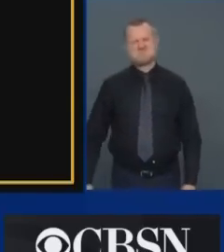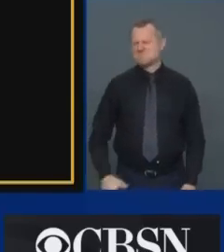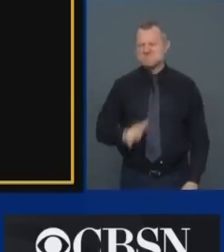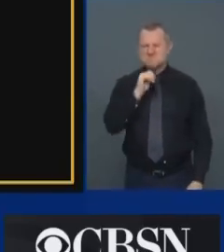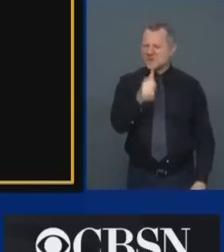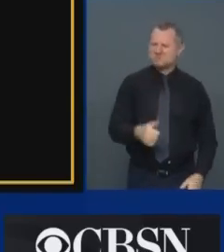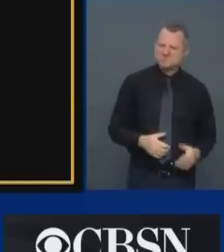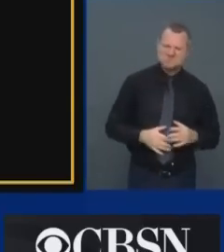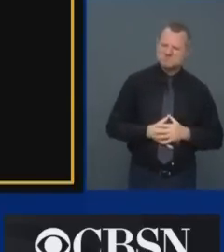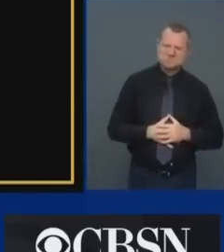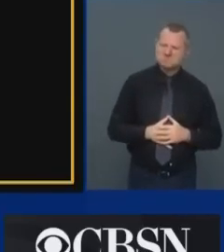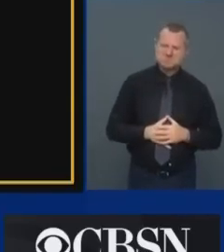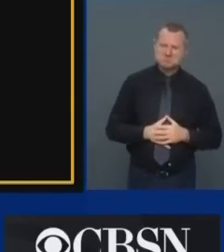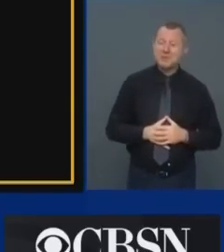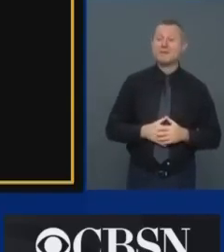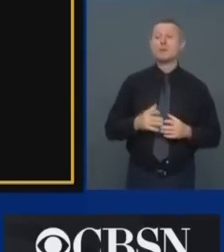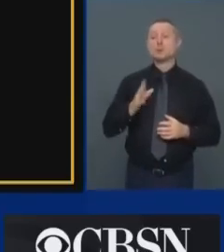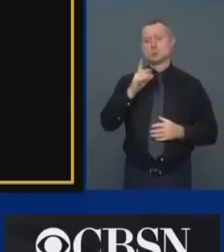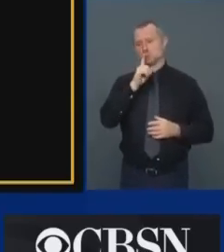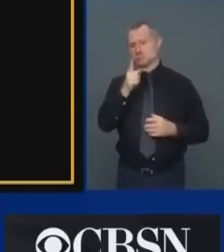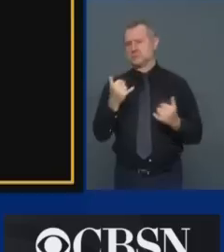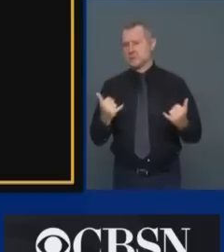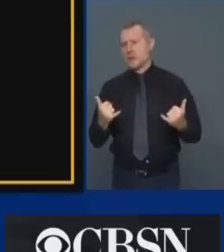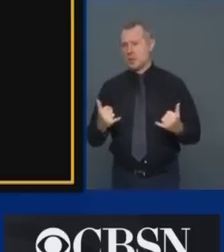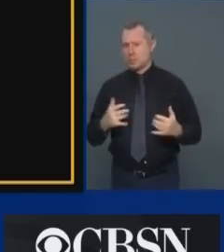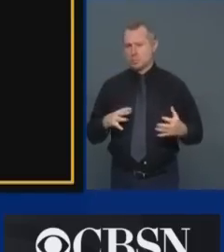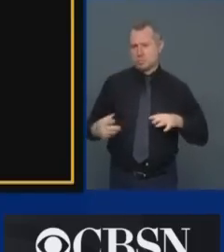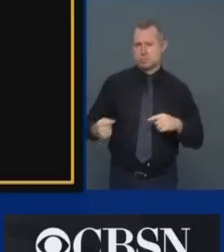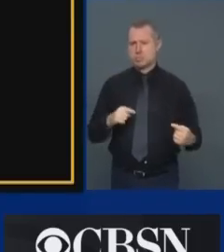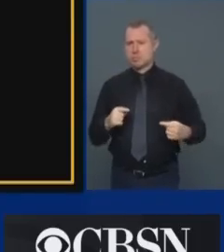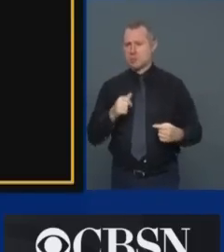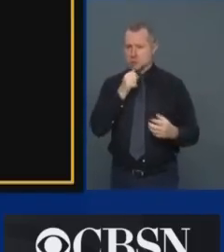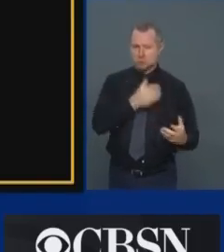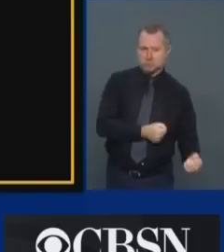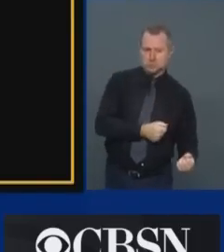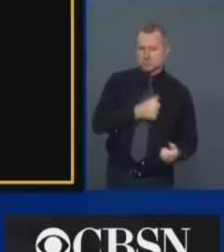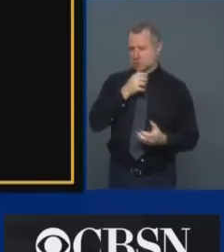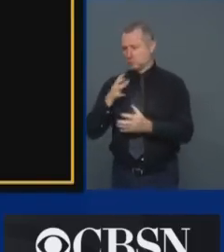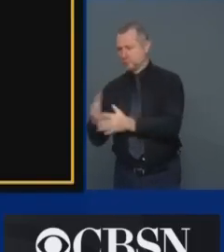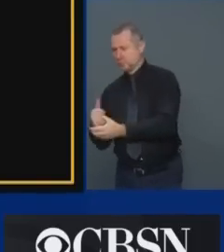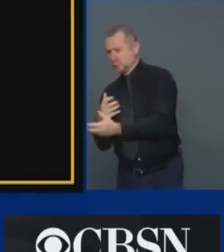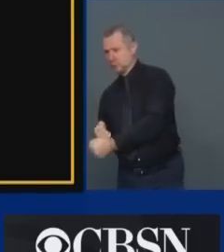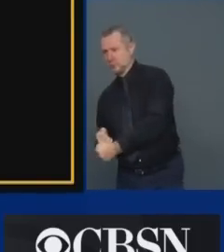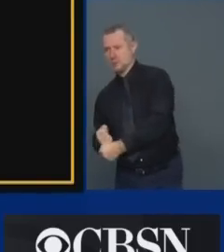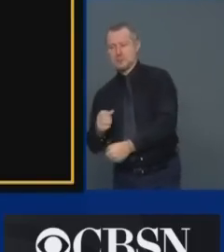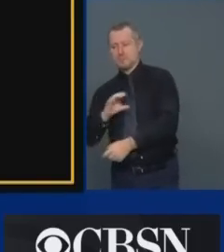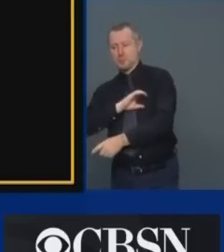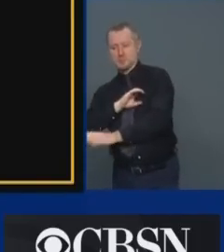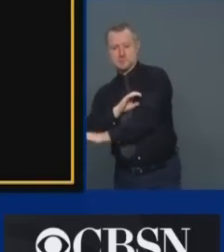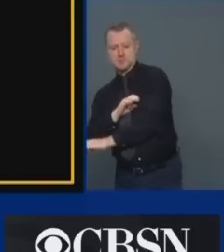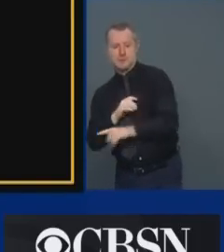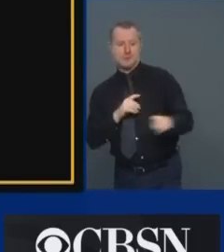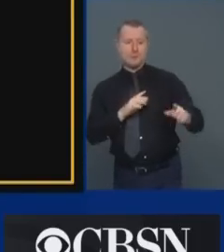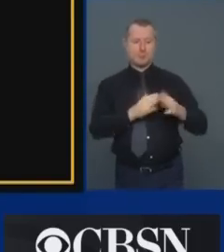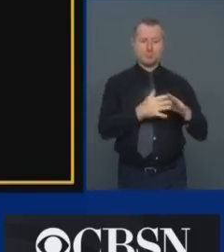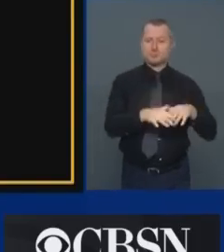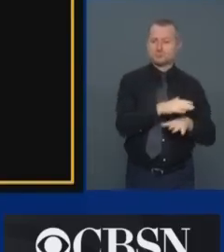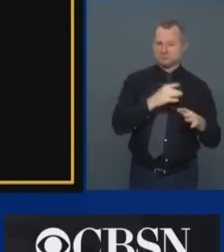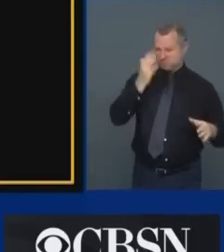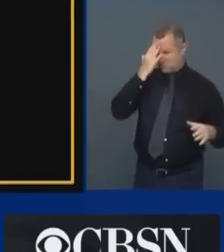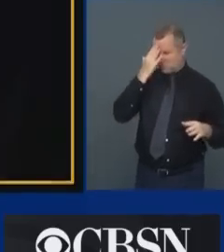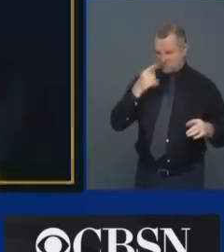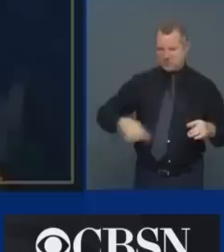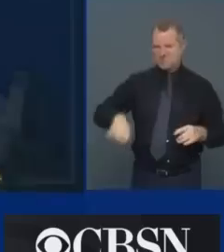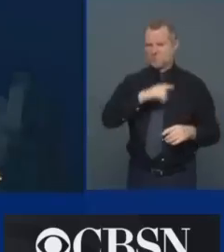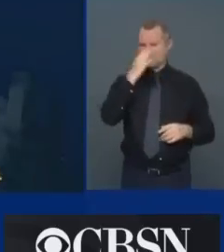And there's real tension between the community and the police. Everybody knows it. Everybody feels it. What do you